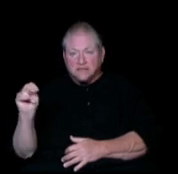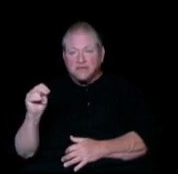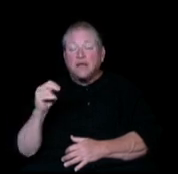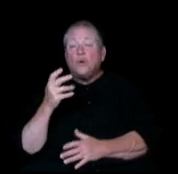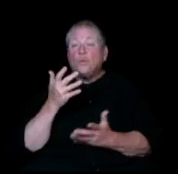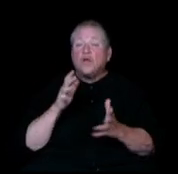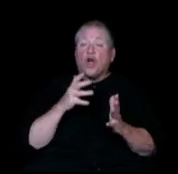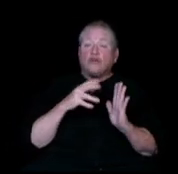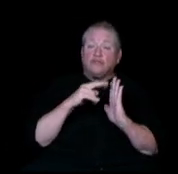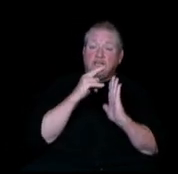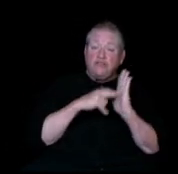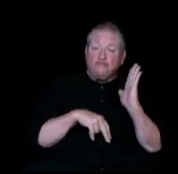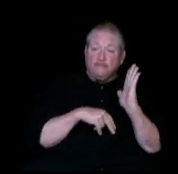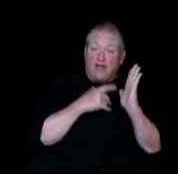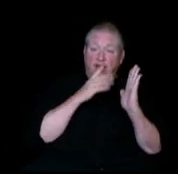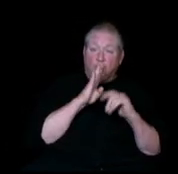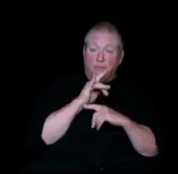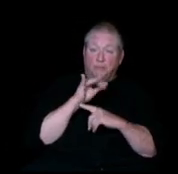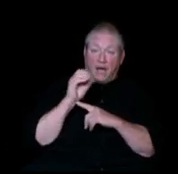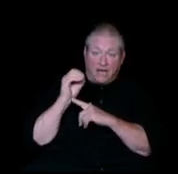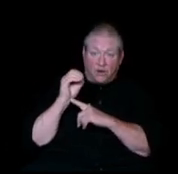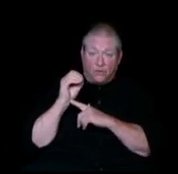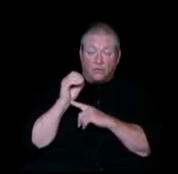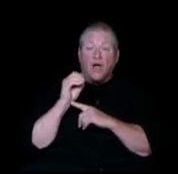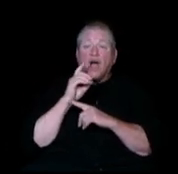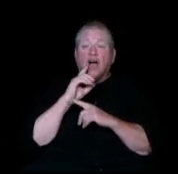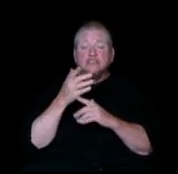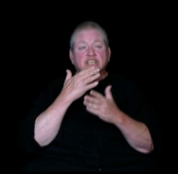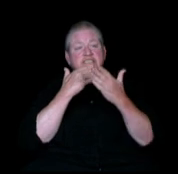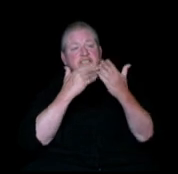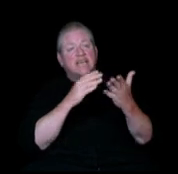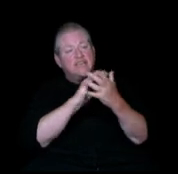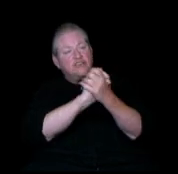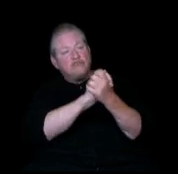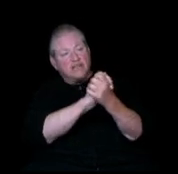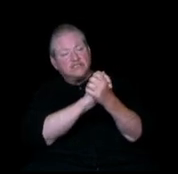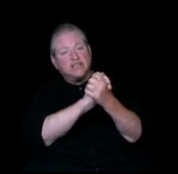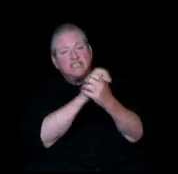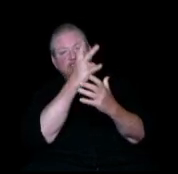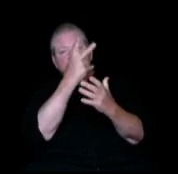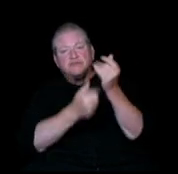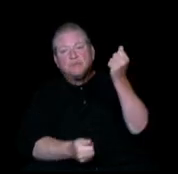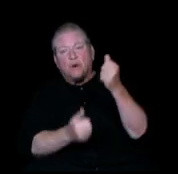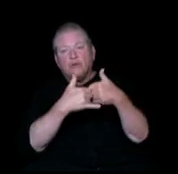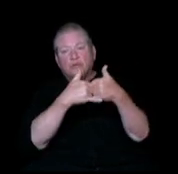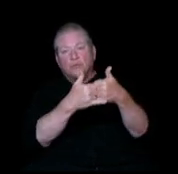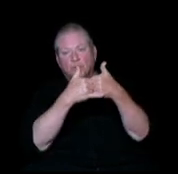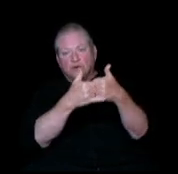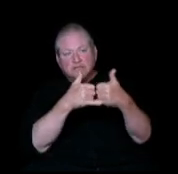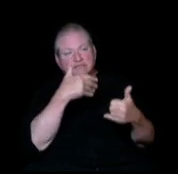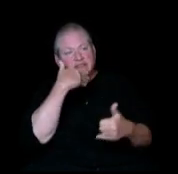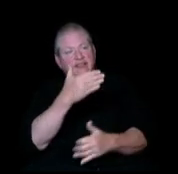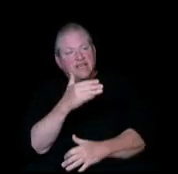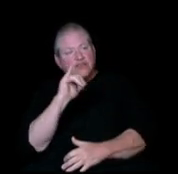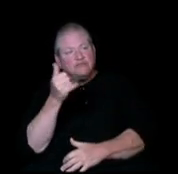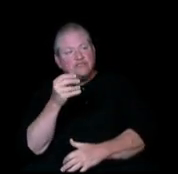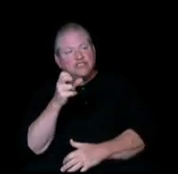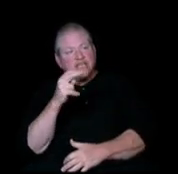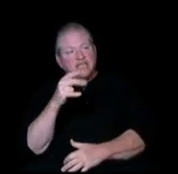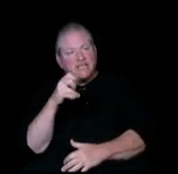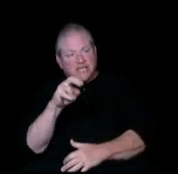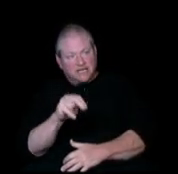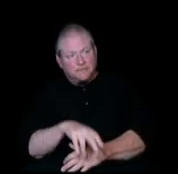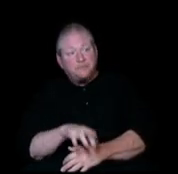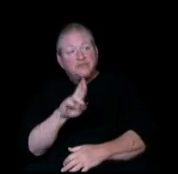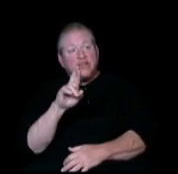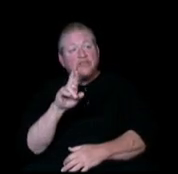Advancement. Since her bio was read with her President's Exceptional Effort Award, I'll extend a hearty congratulations for both awards. Thank you,